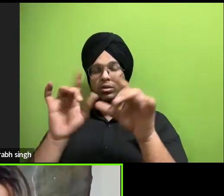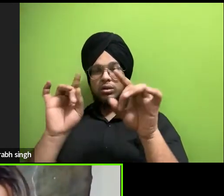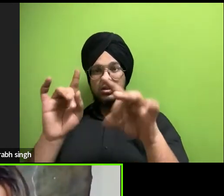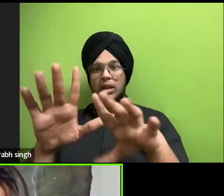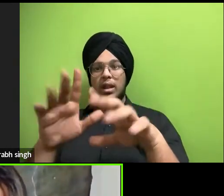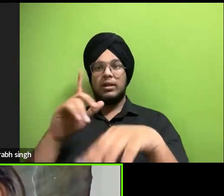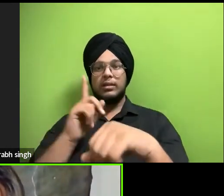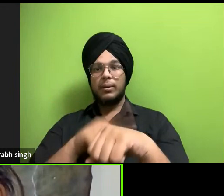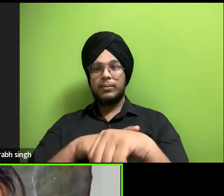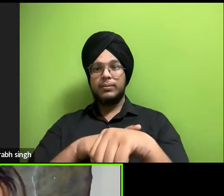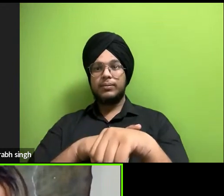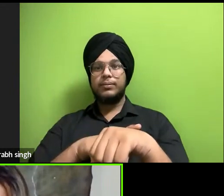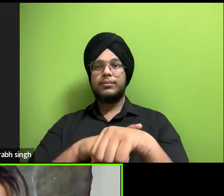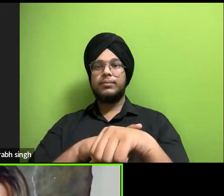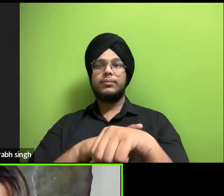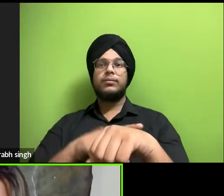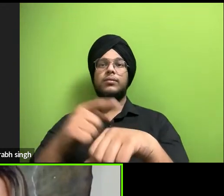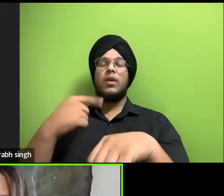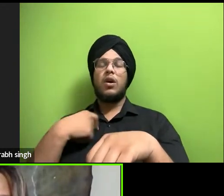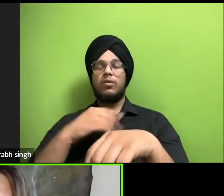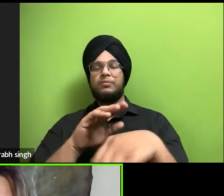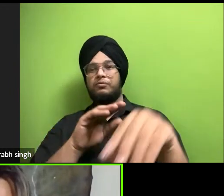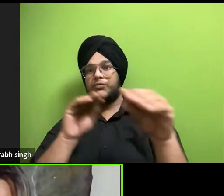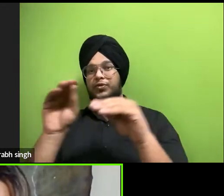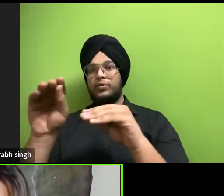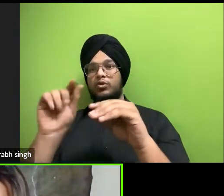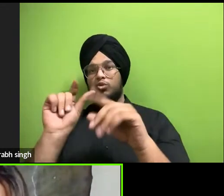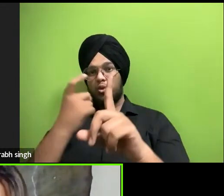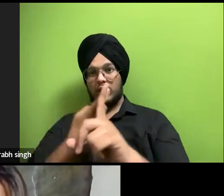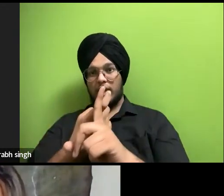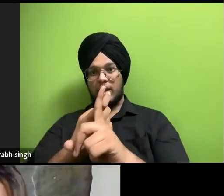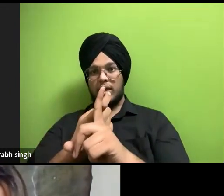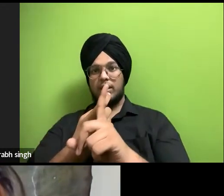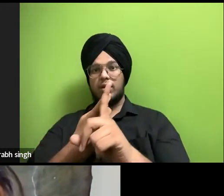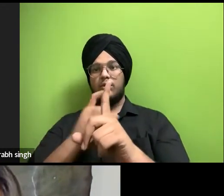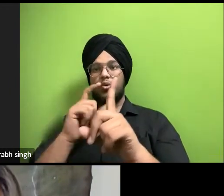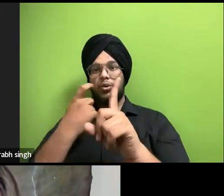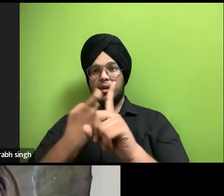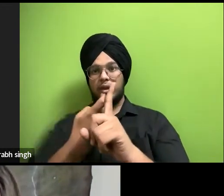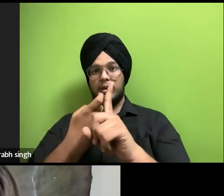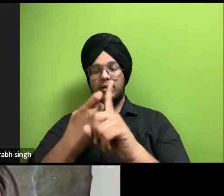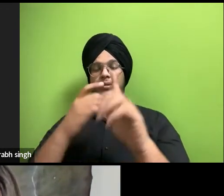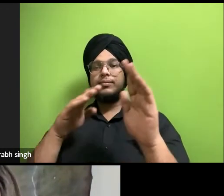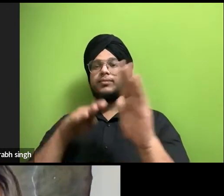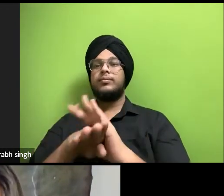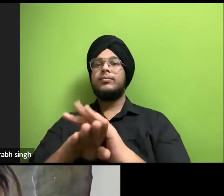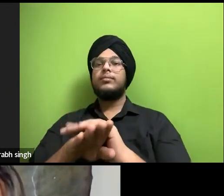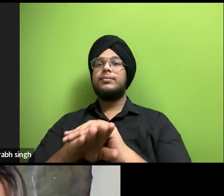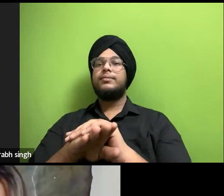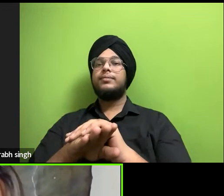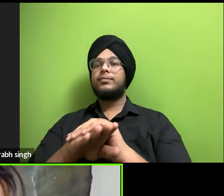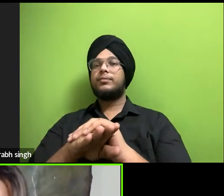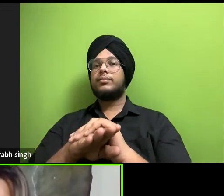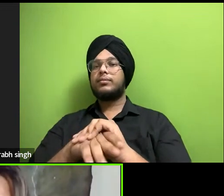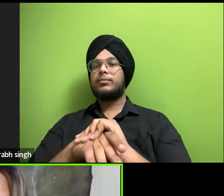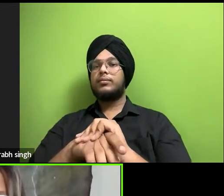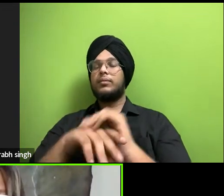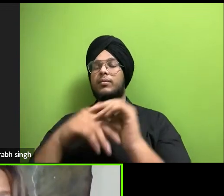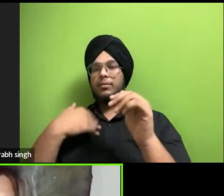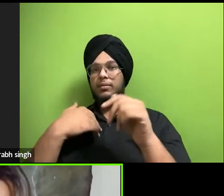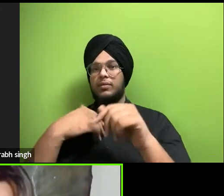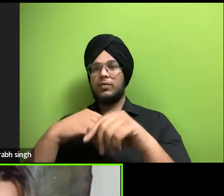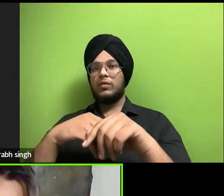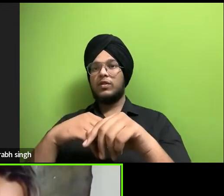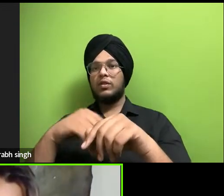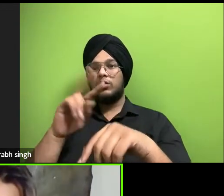style, I went to the UK, as a I spent, my